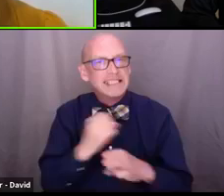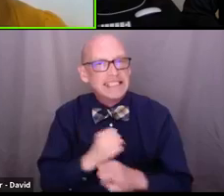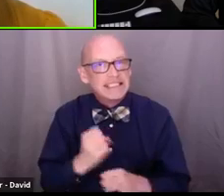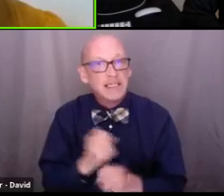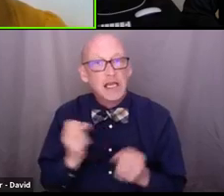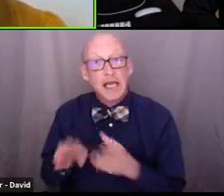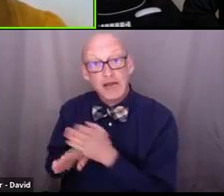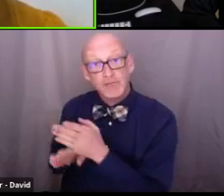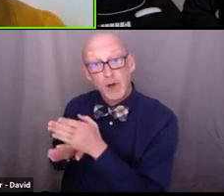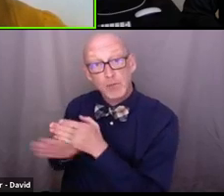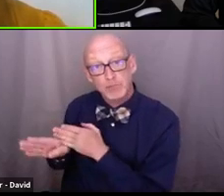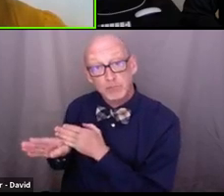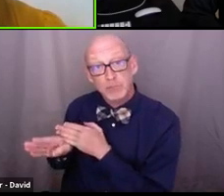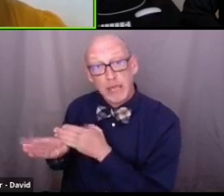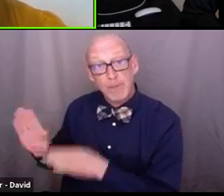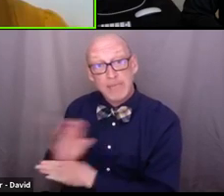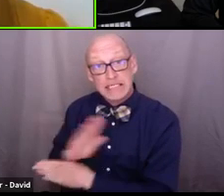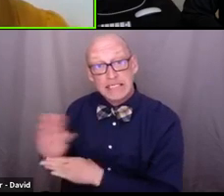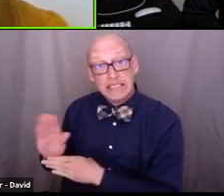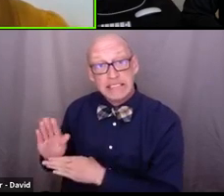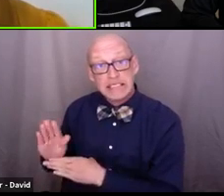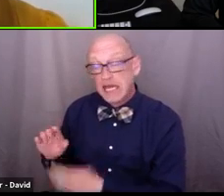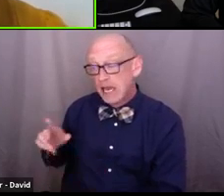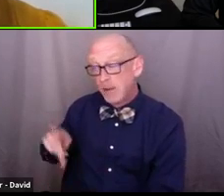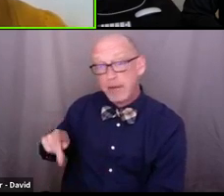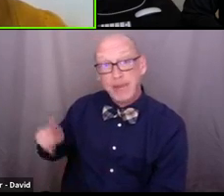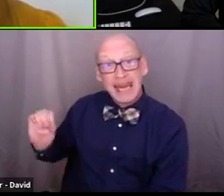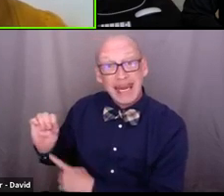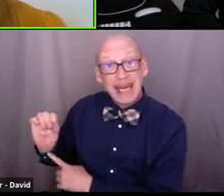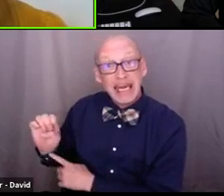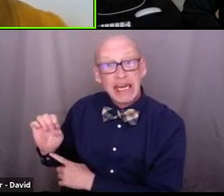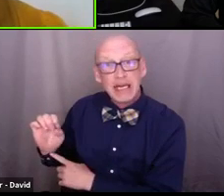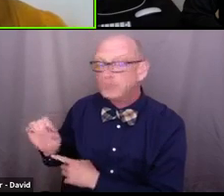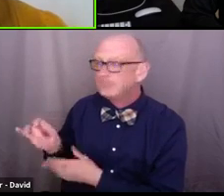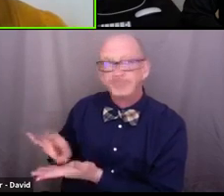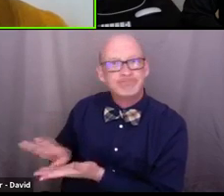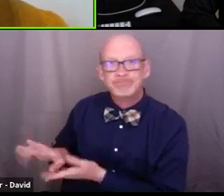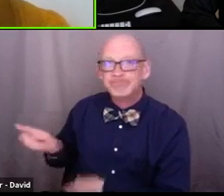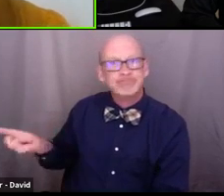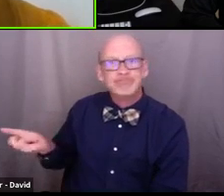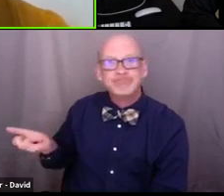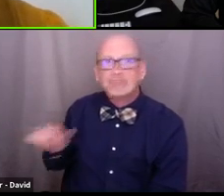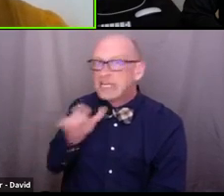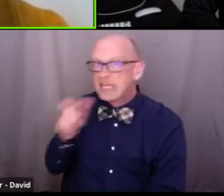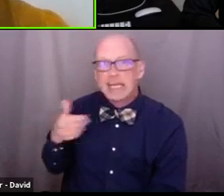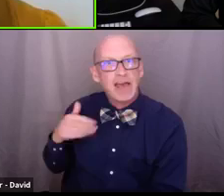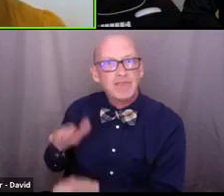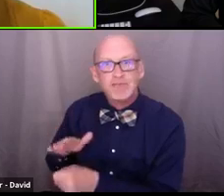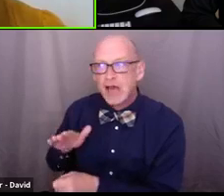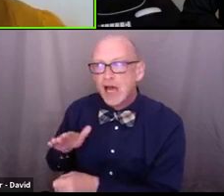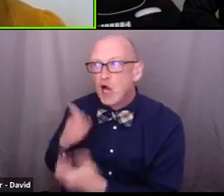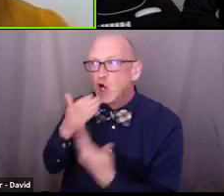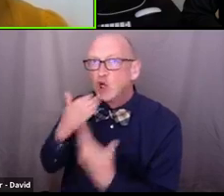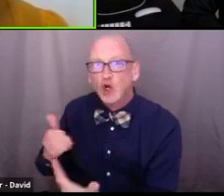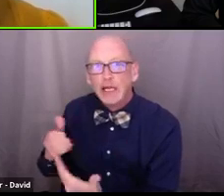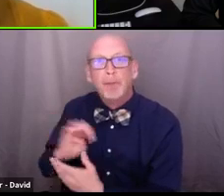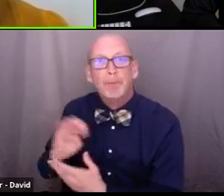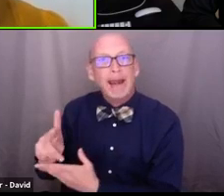out of the PPP and they just didn't get in time. And that was because they didn't have great banking